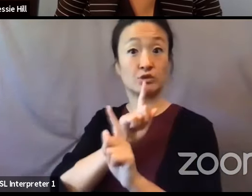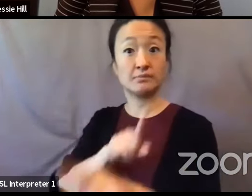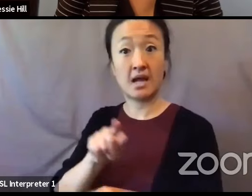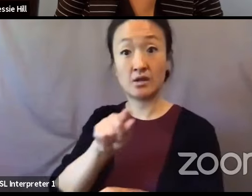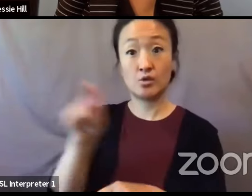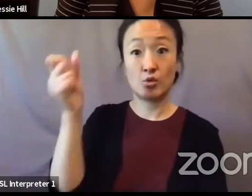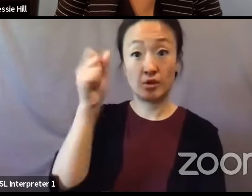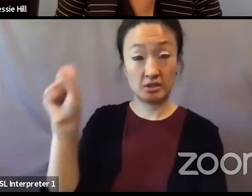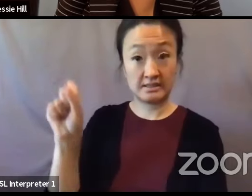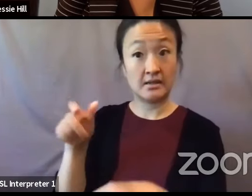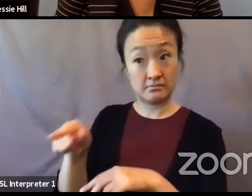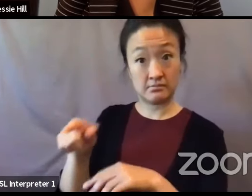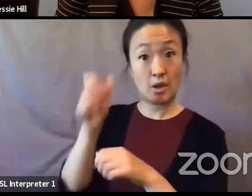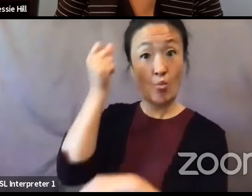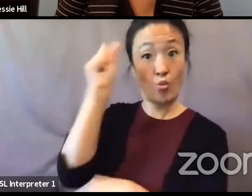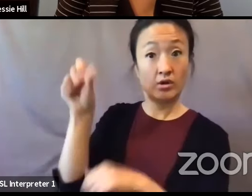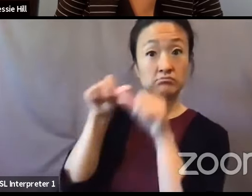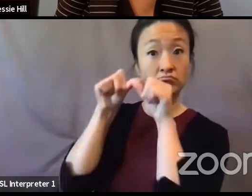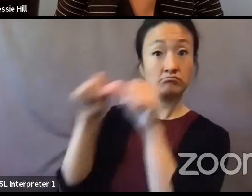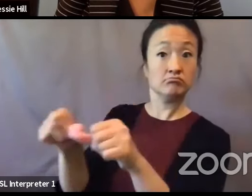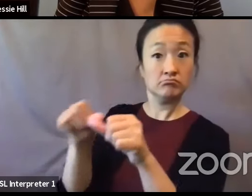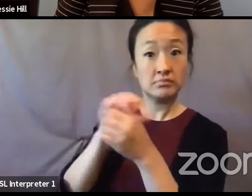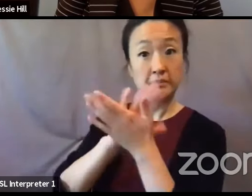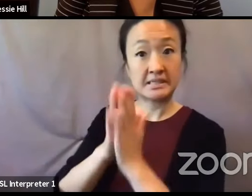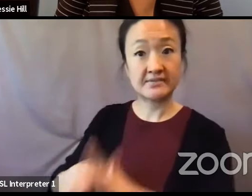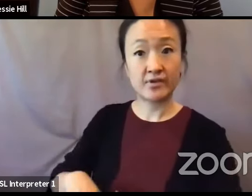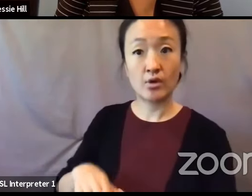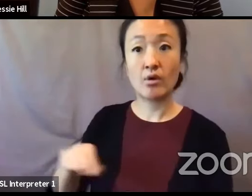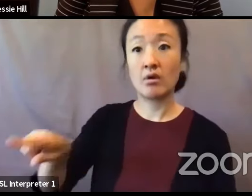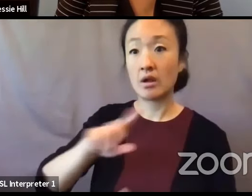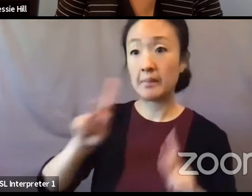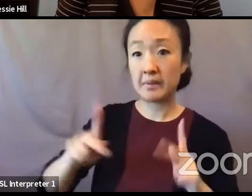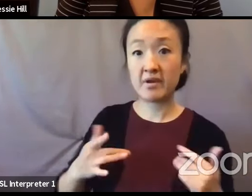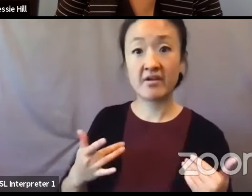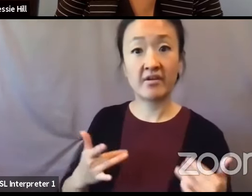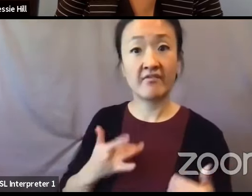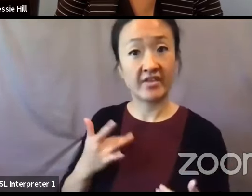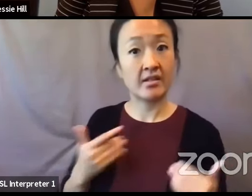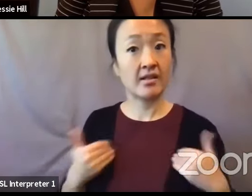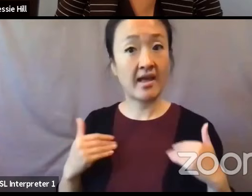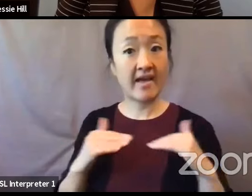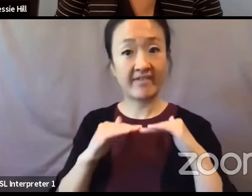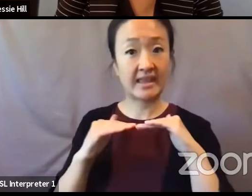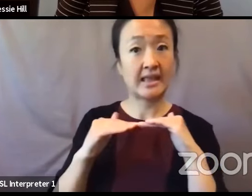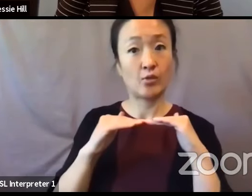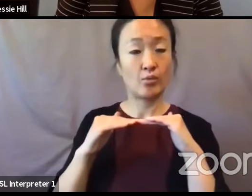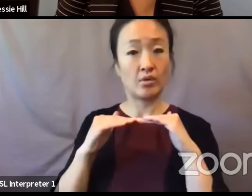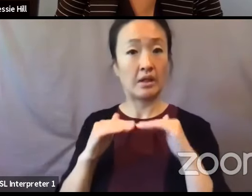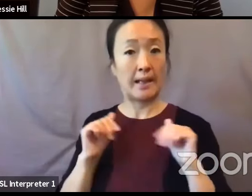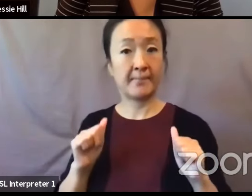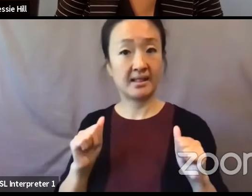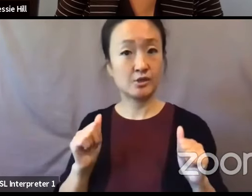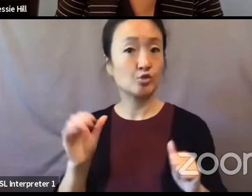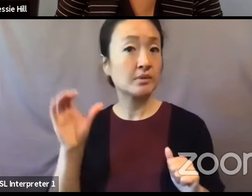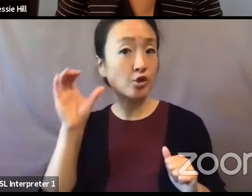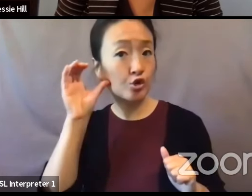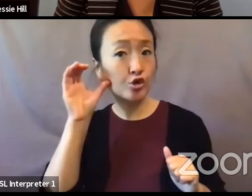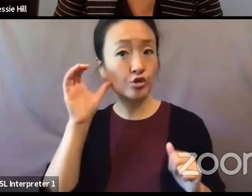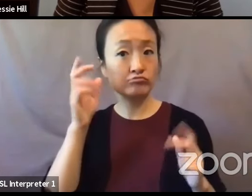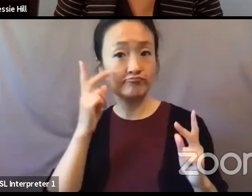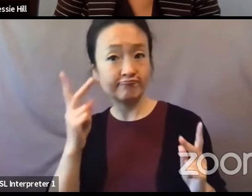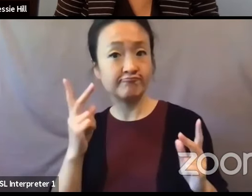remain peaceful, whether or not people feel they have an equal right to be heard. The other thing I wanted to mention,